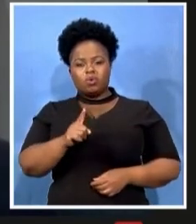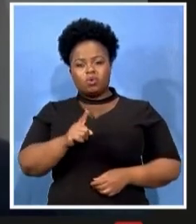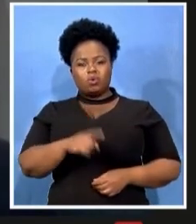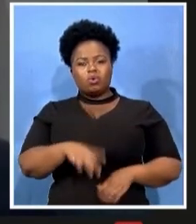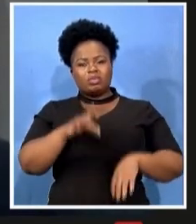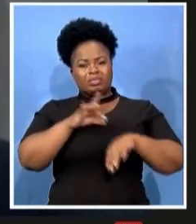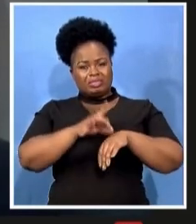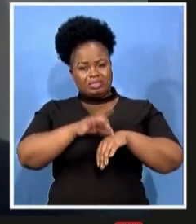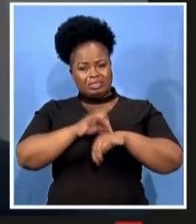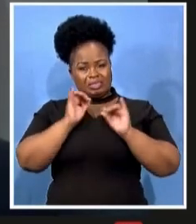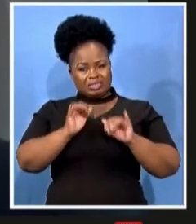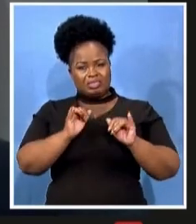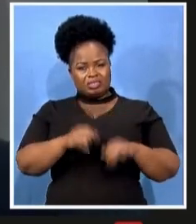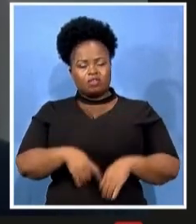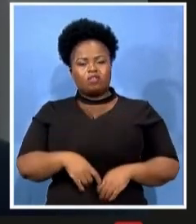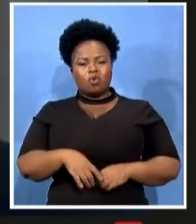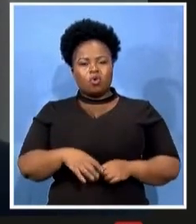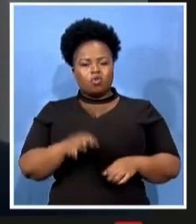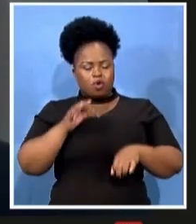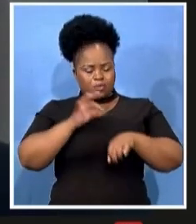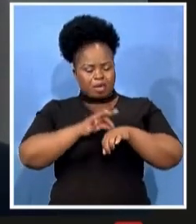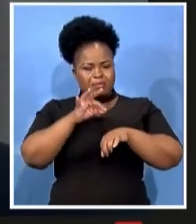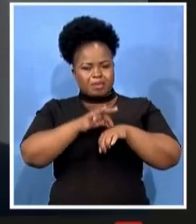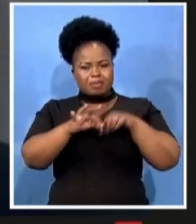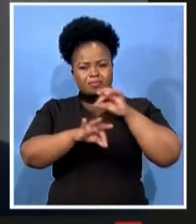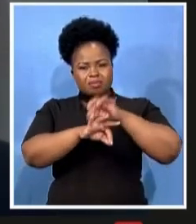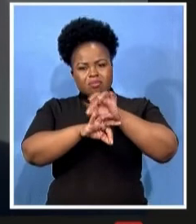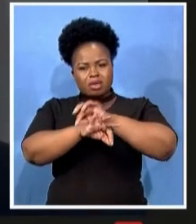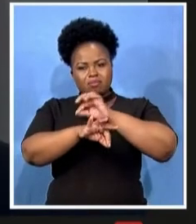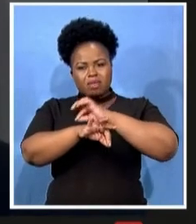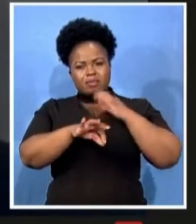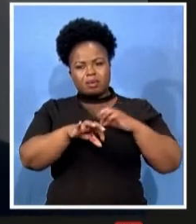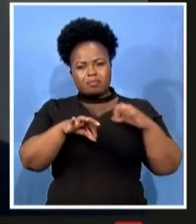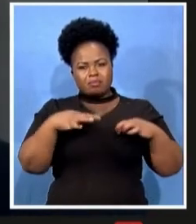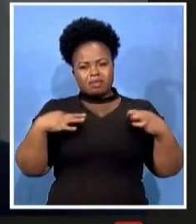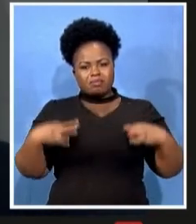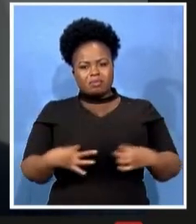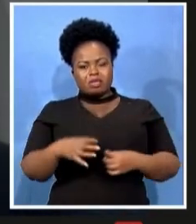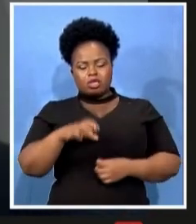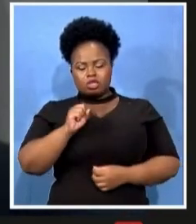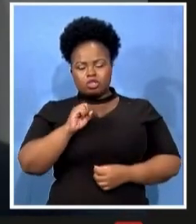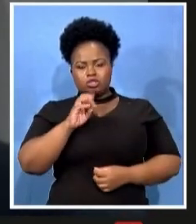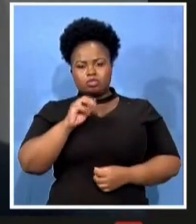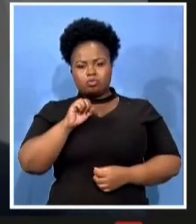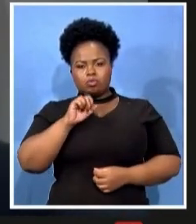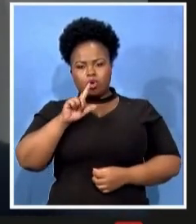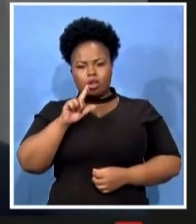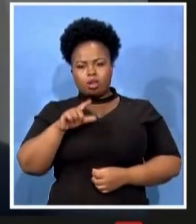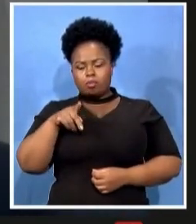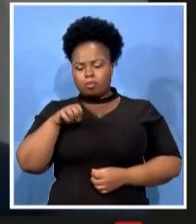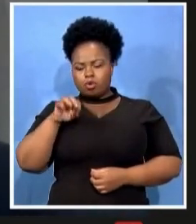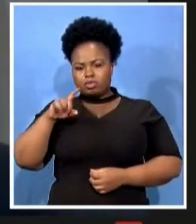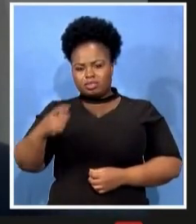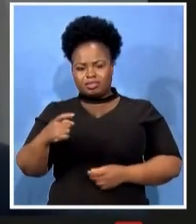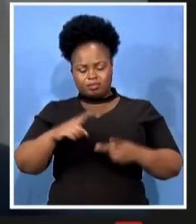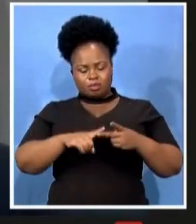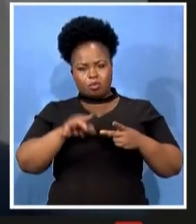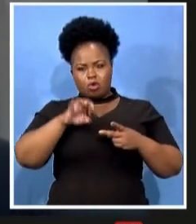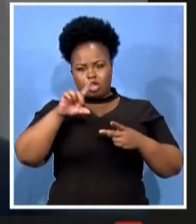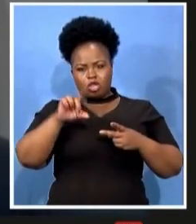world has been able to eradicate smallpox in the same way we can speak about polio, measles, BCGs for TB,